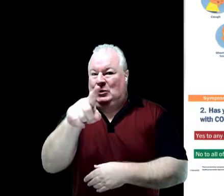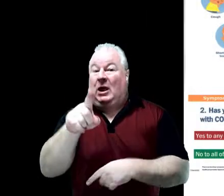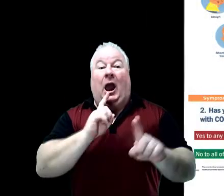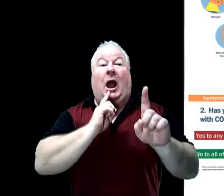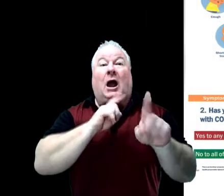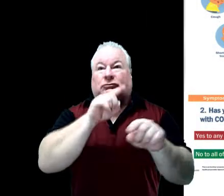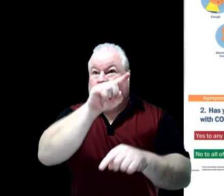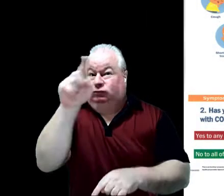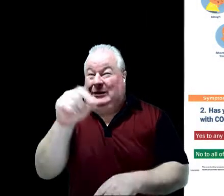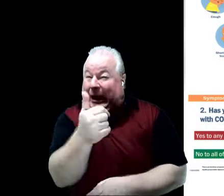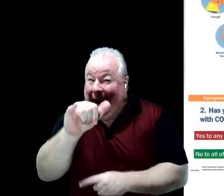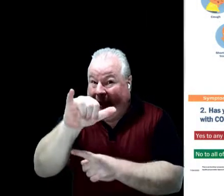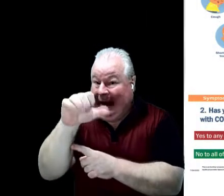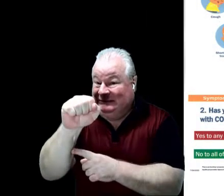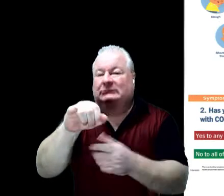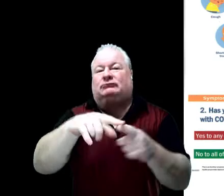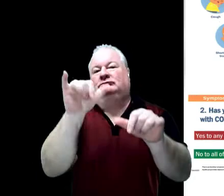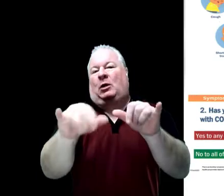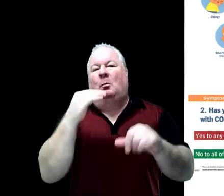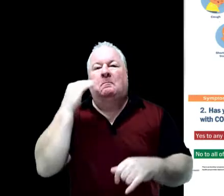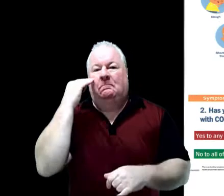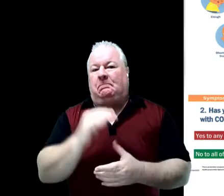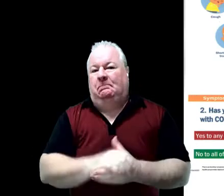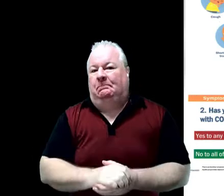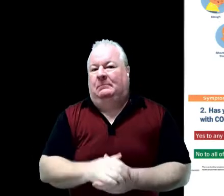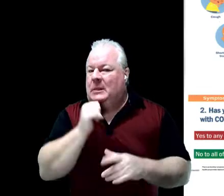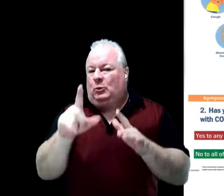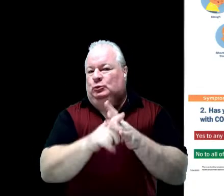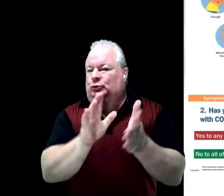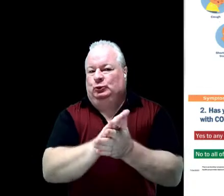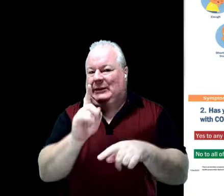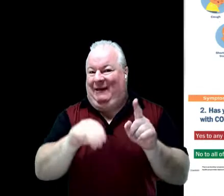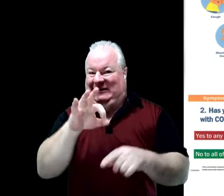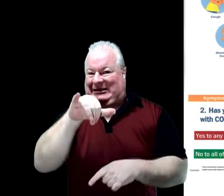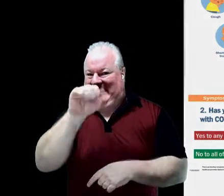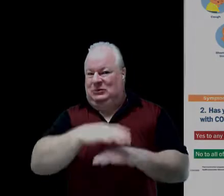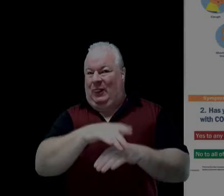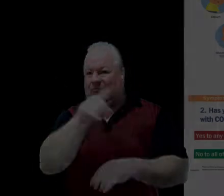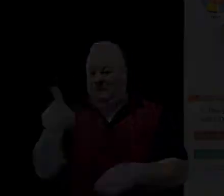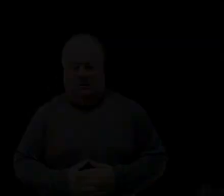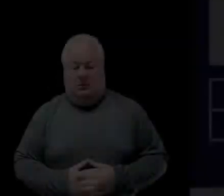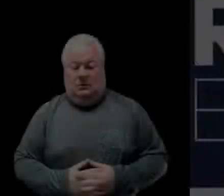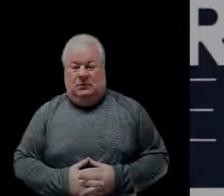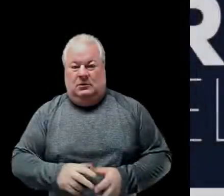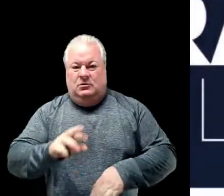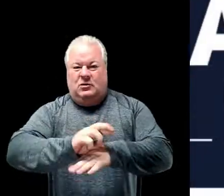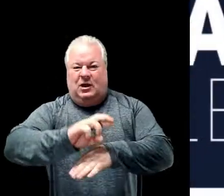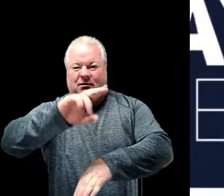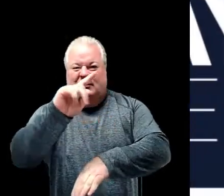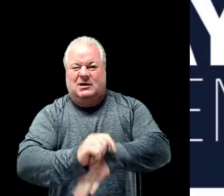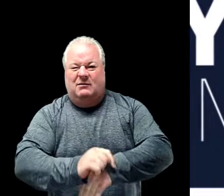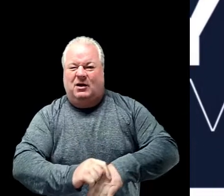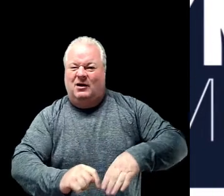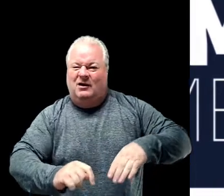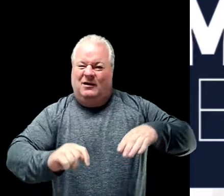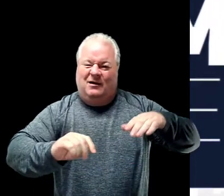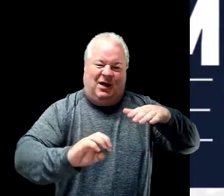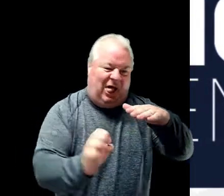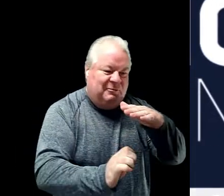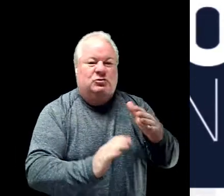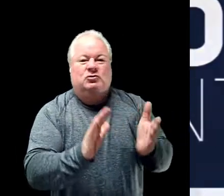New questions to answer before you come to school. Yes to any of these questions means you please stay home. Raymond Temple Elementary